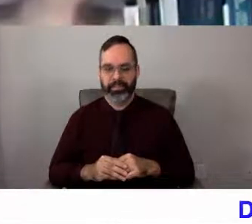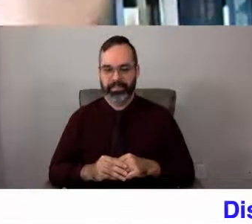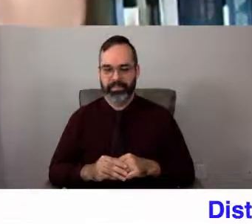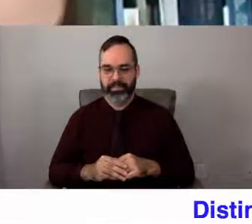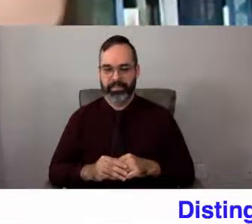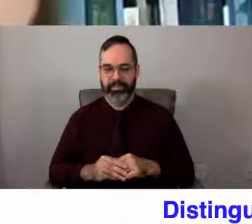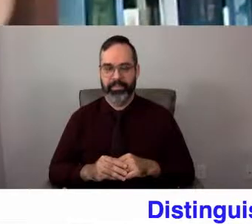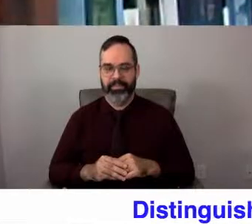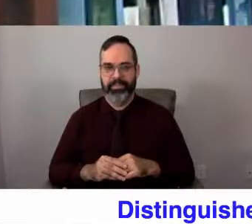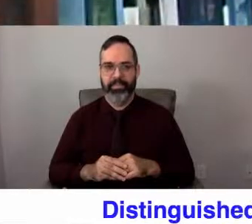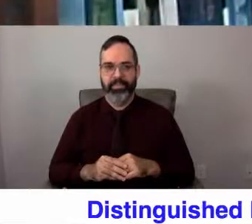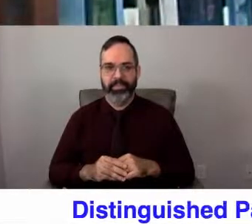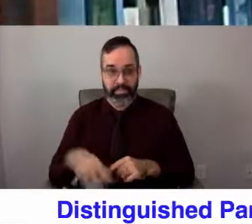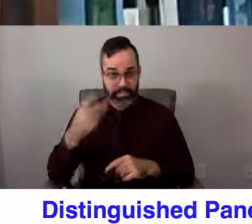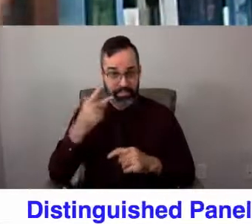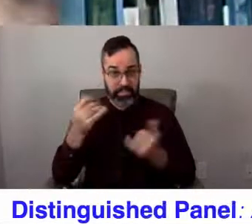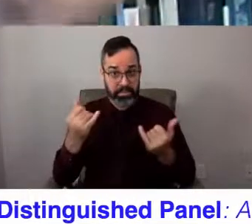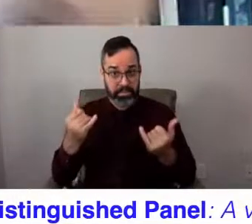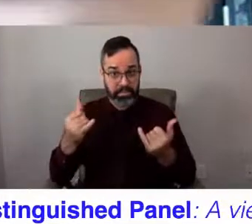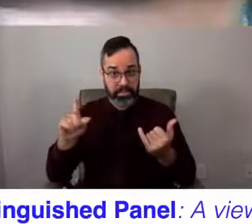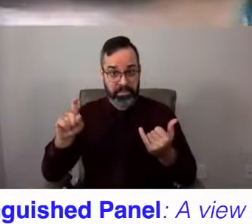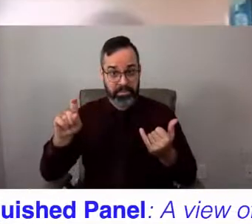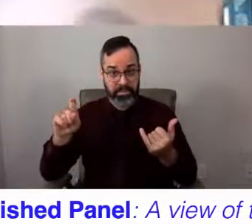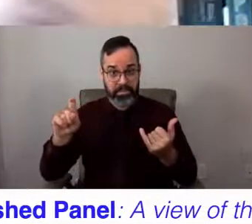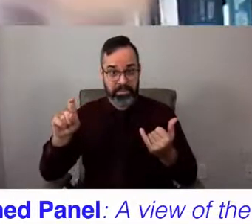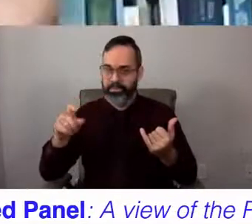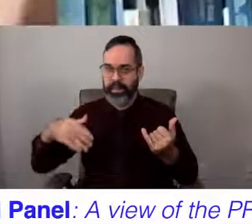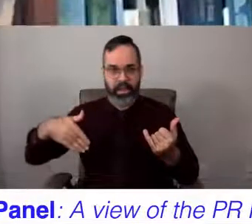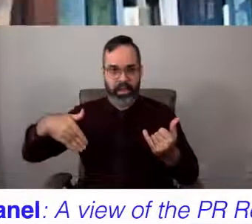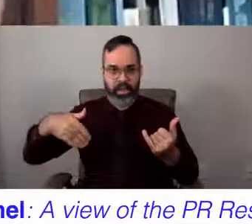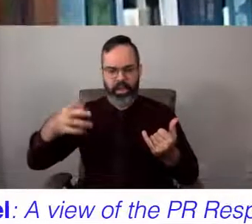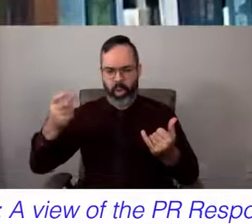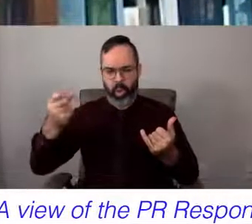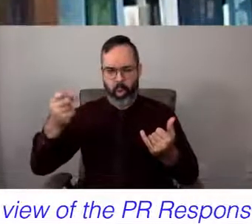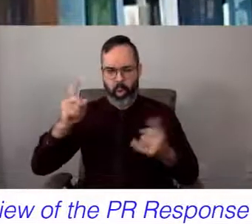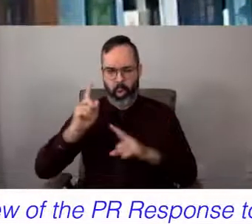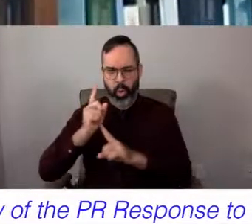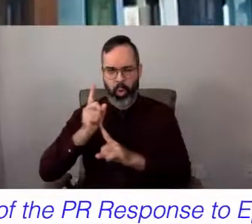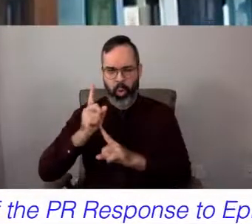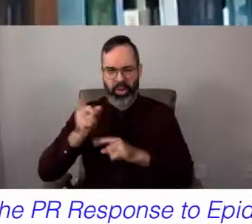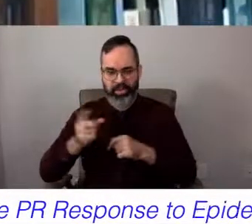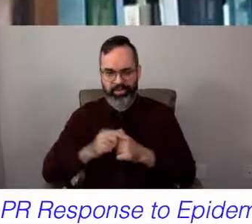Can you see it now? No, hold it.